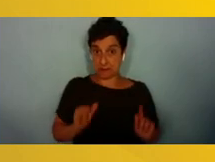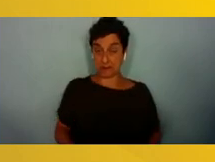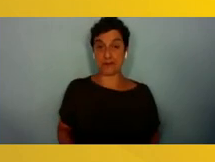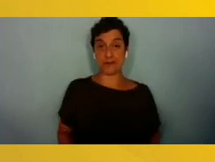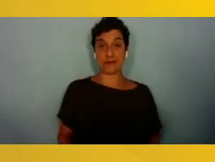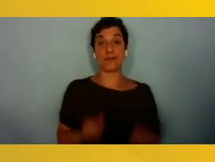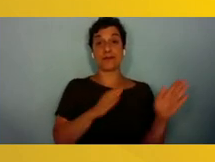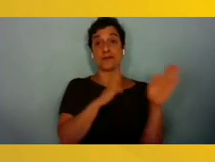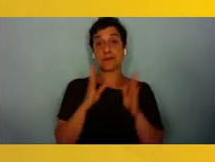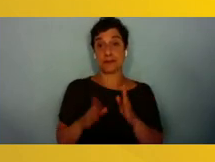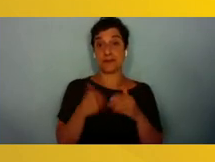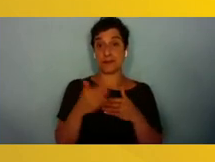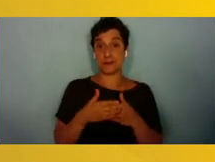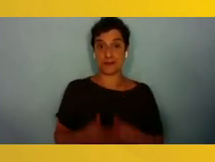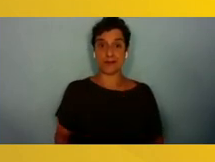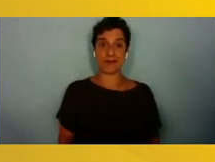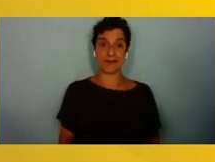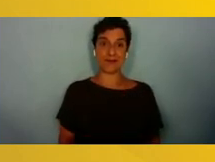slide.